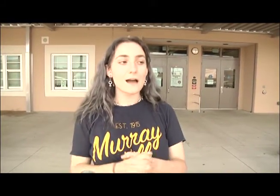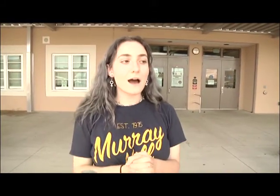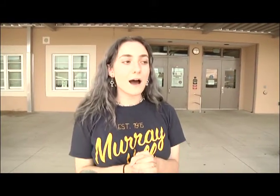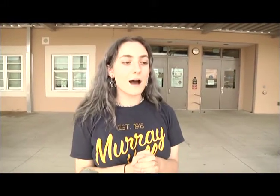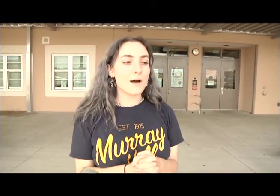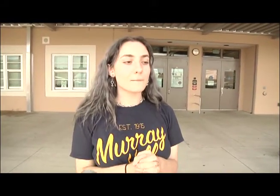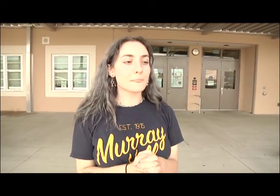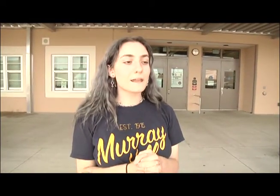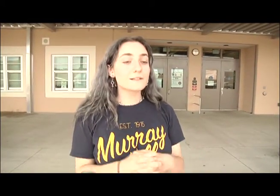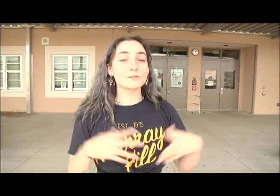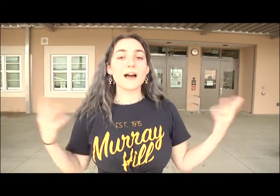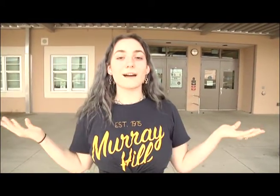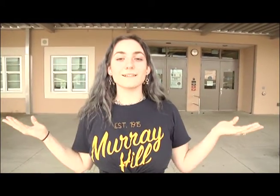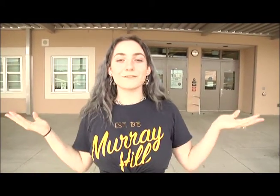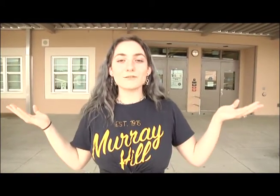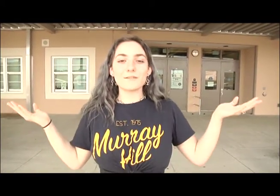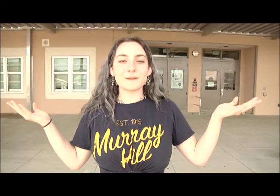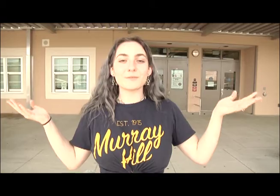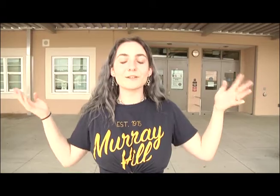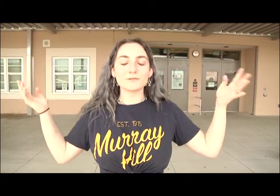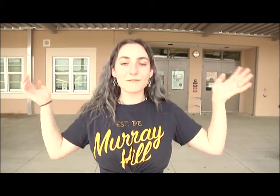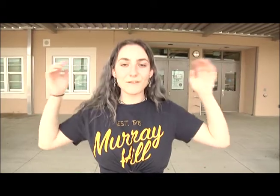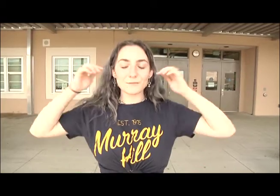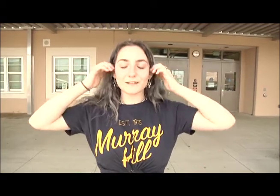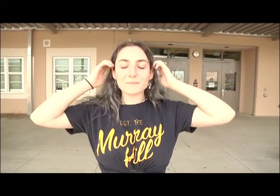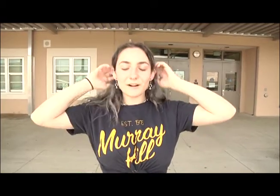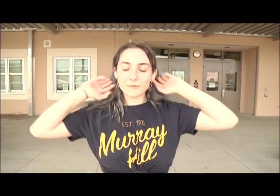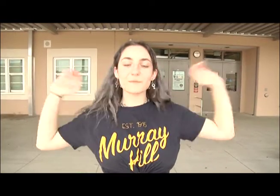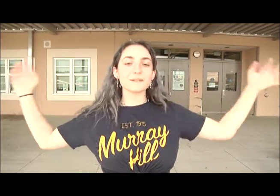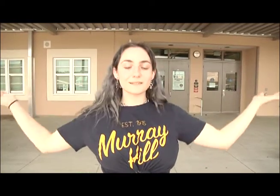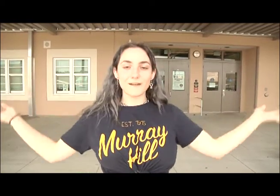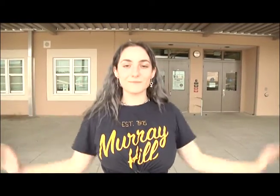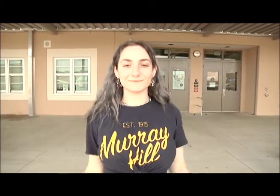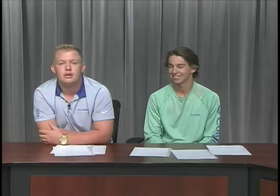everybody. If you love people and you love everybody